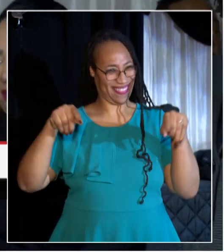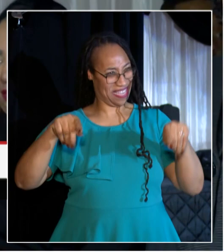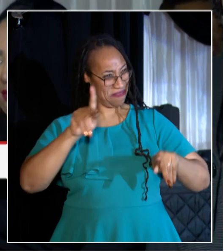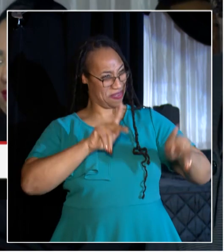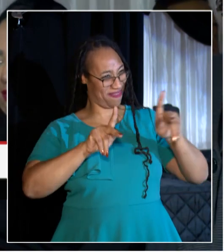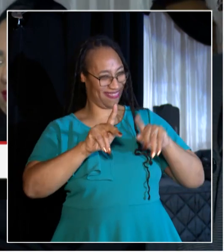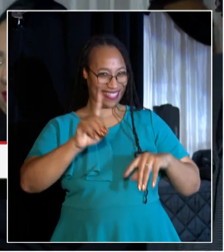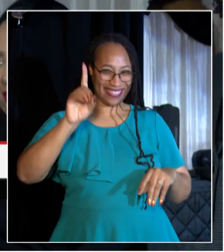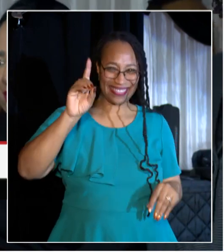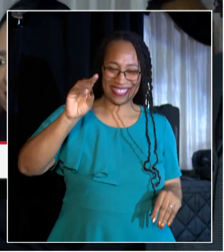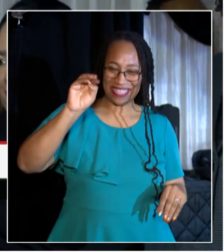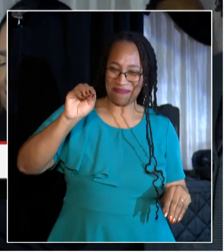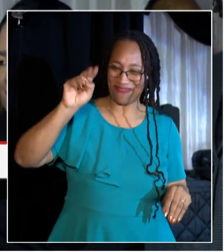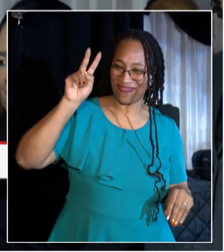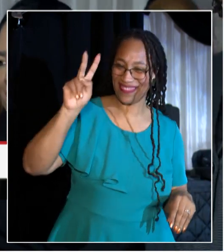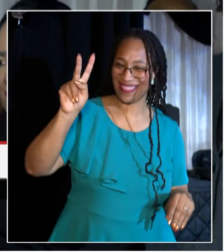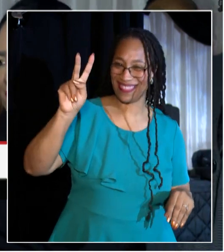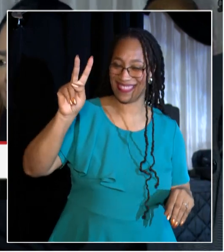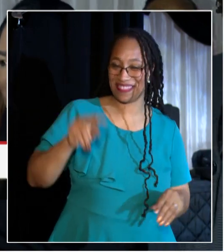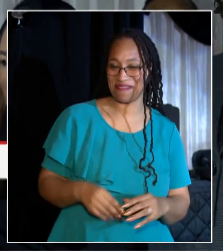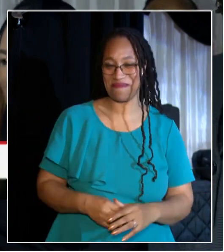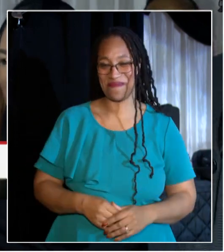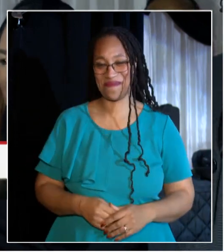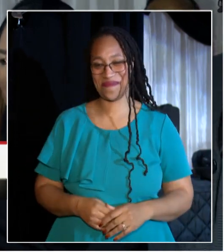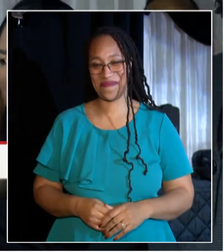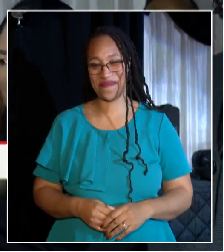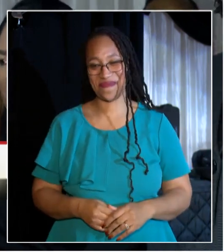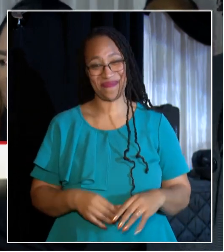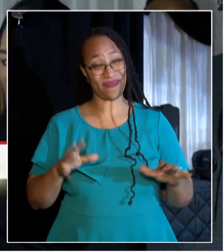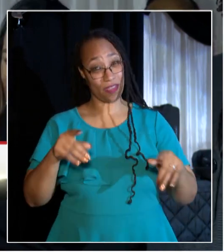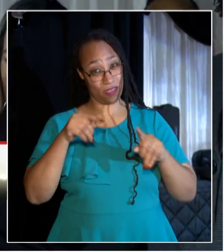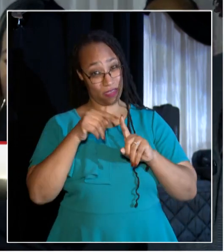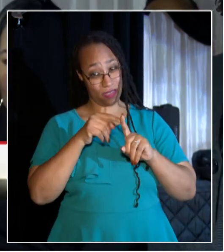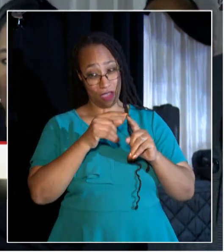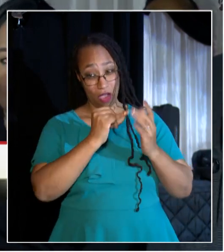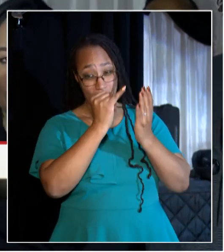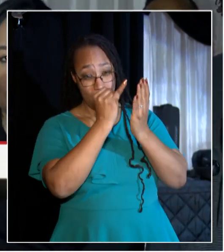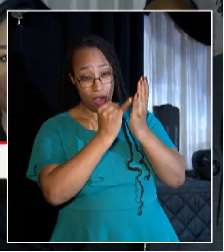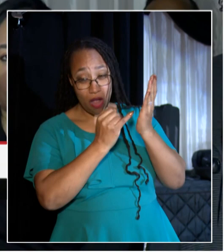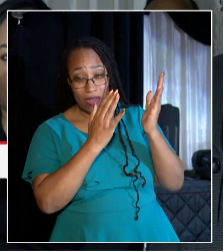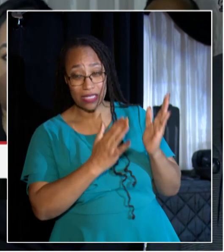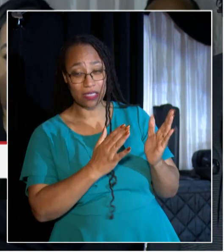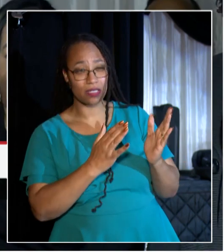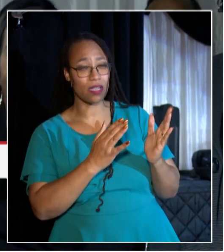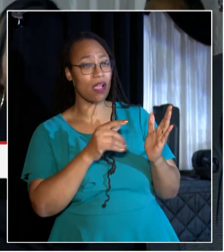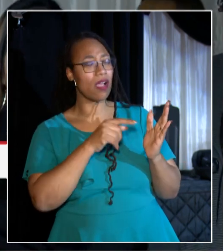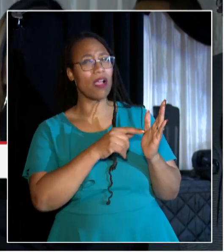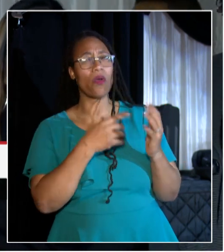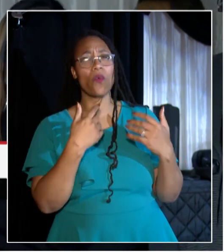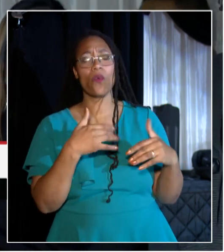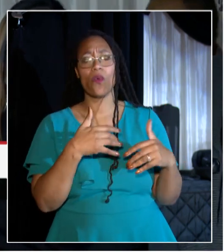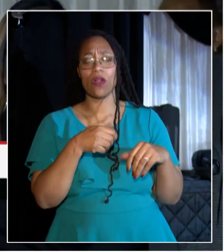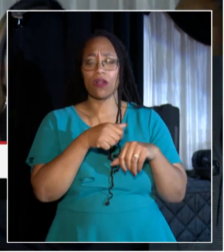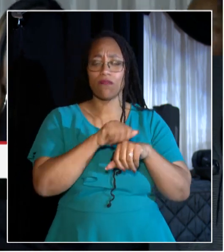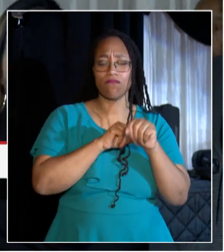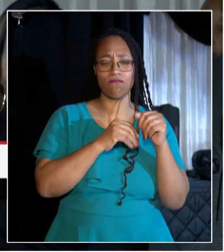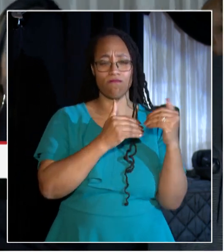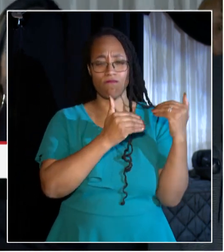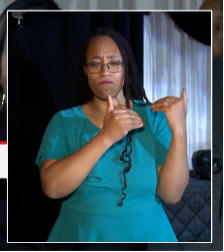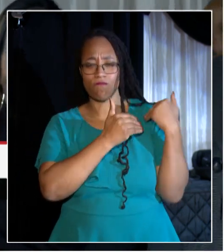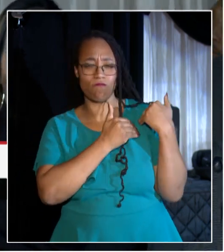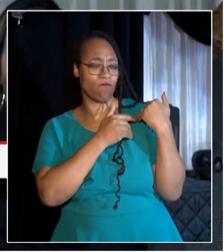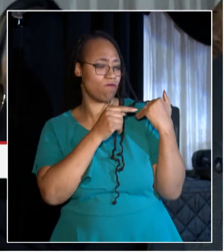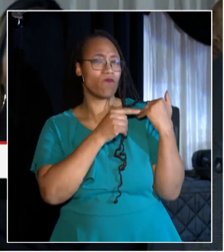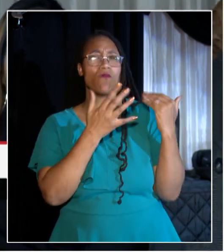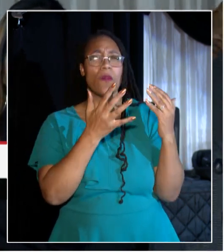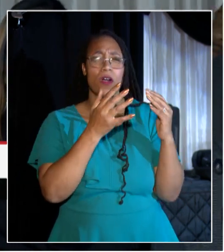any society since it is the artist who reveals a society to itself. Mayor Bowser's unwavering